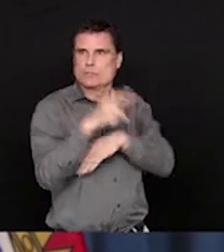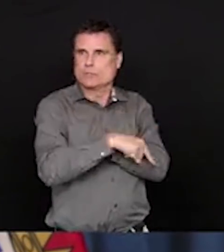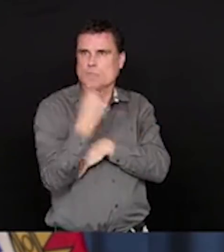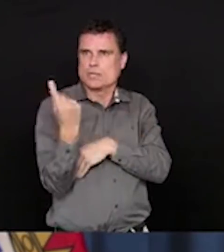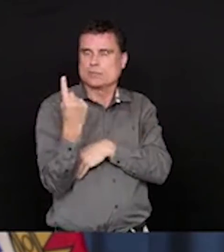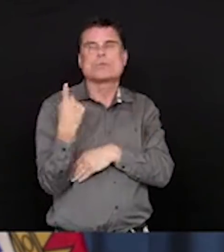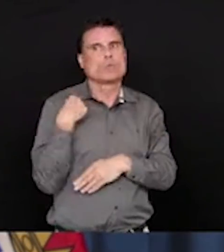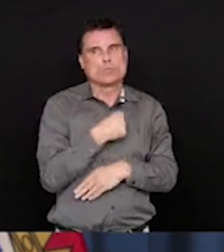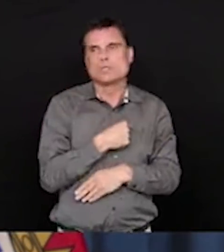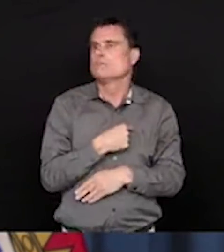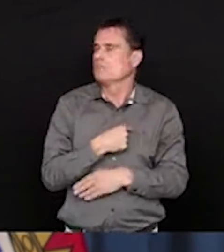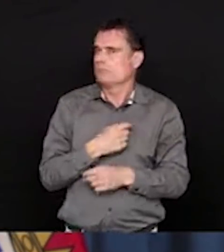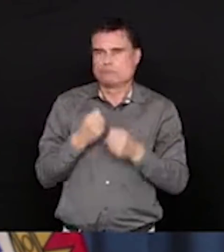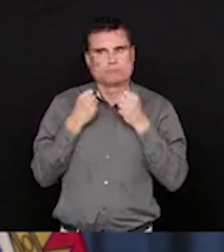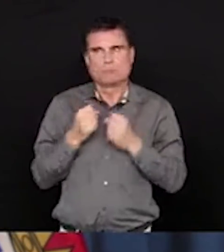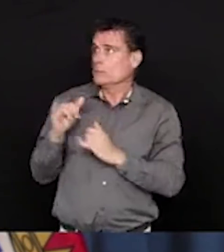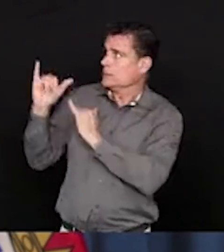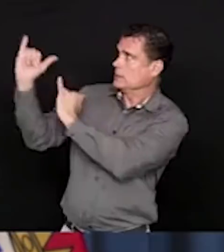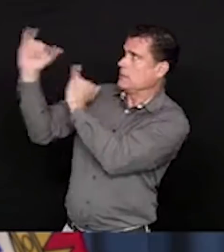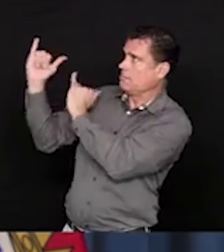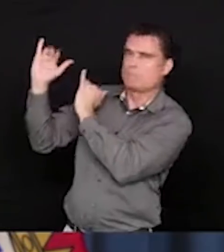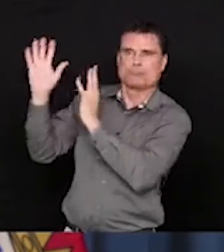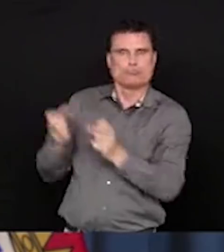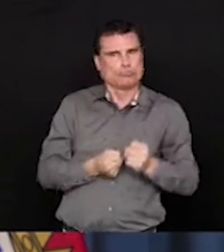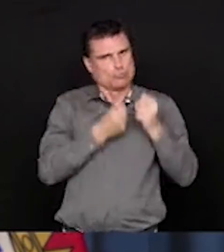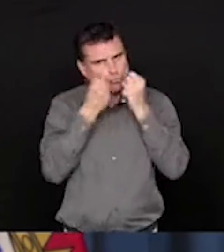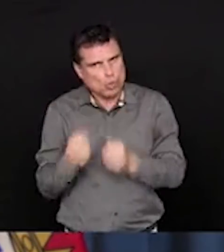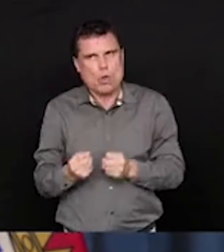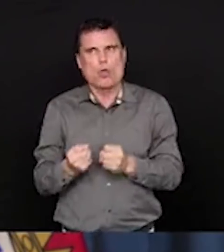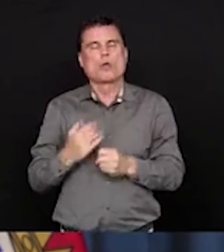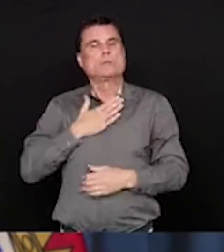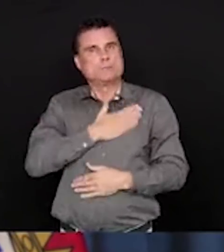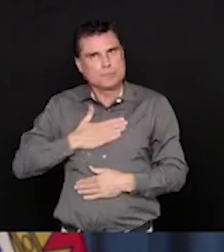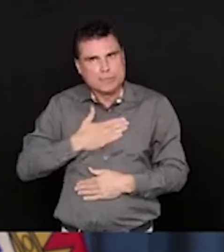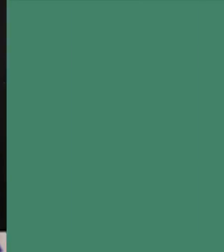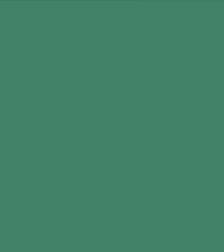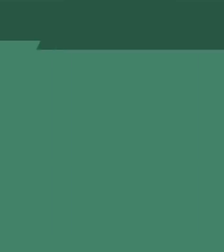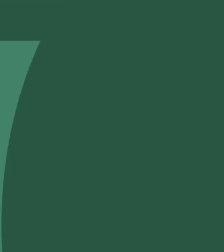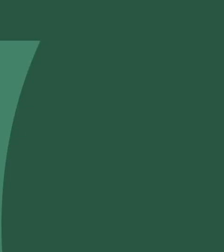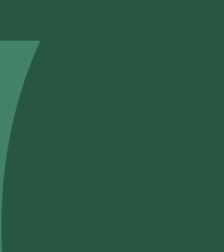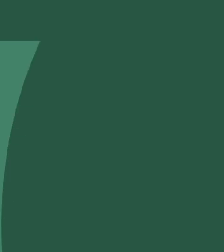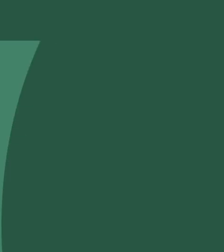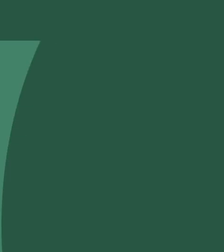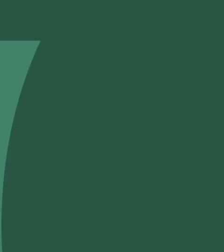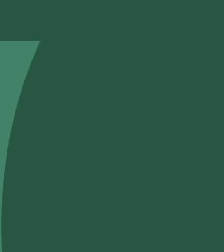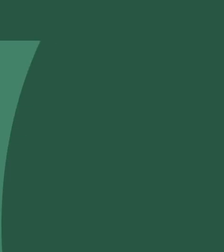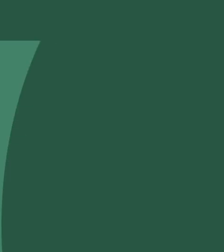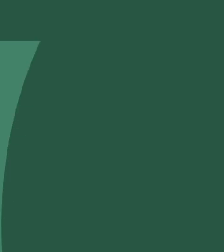I'm hopeful that we're going to be able to let everyone know about that progress very soon.